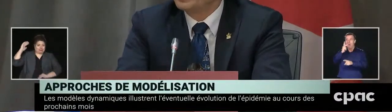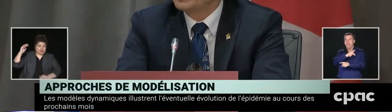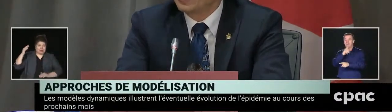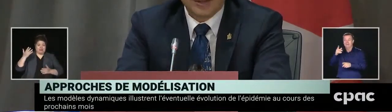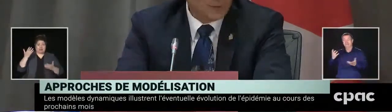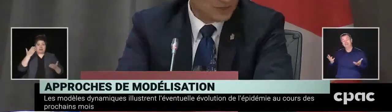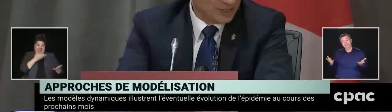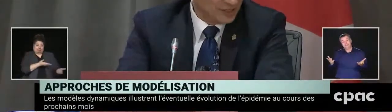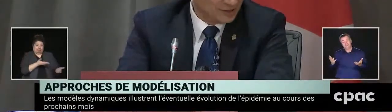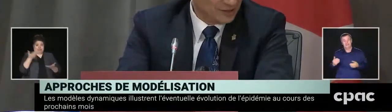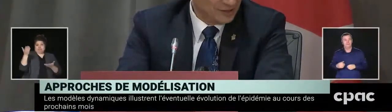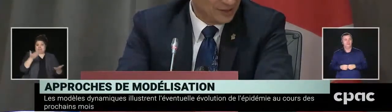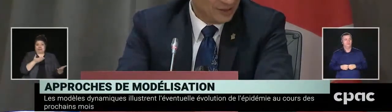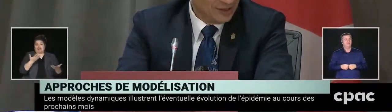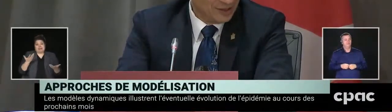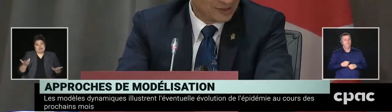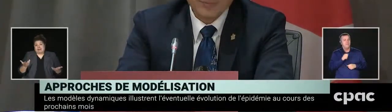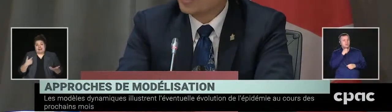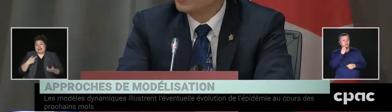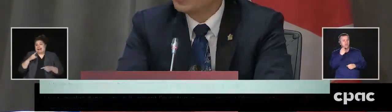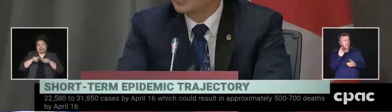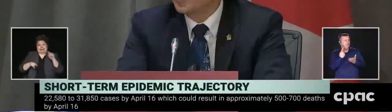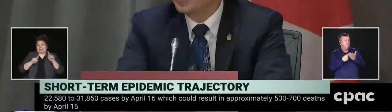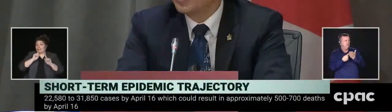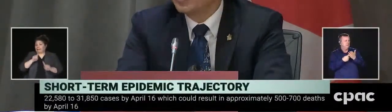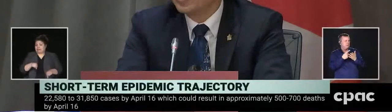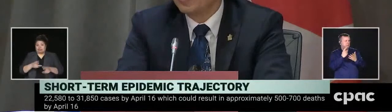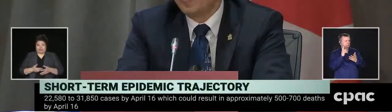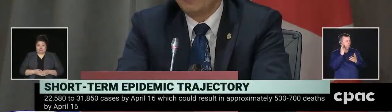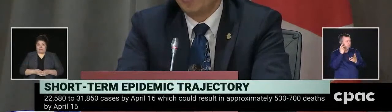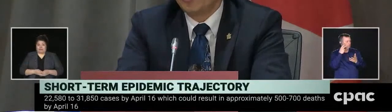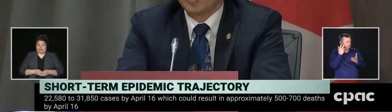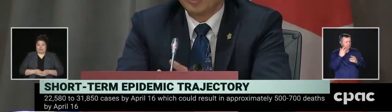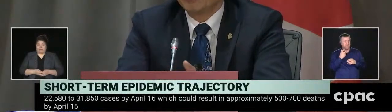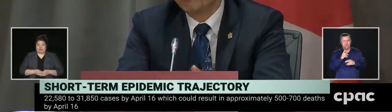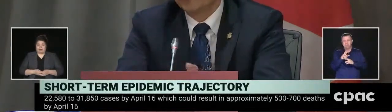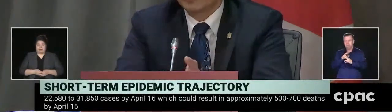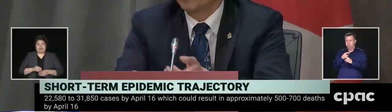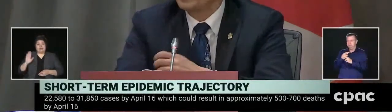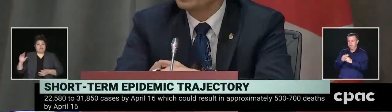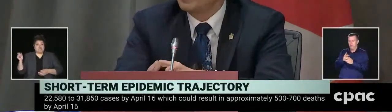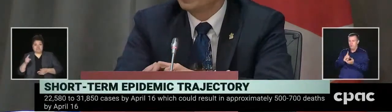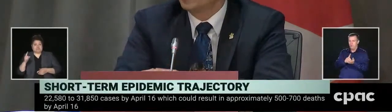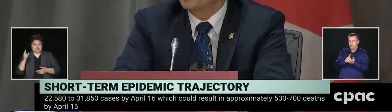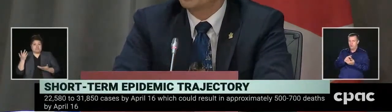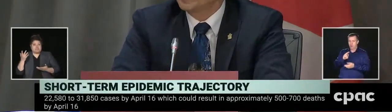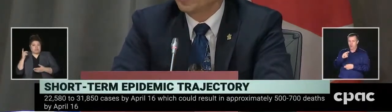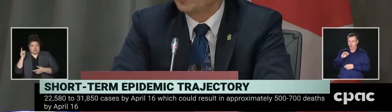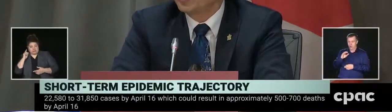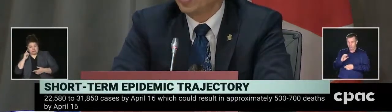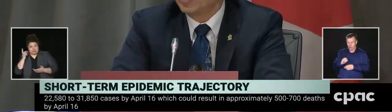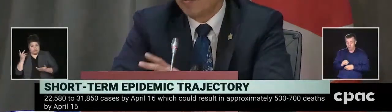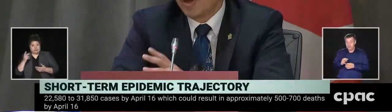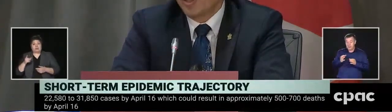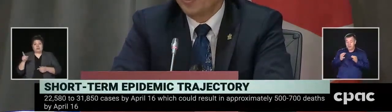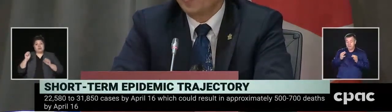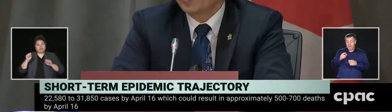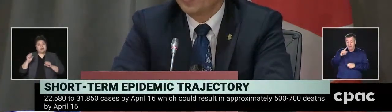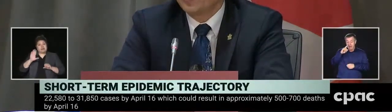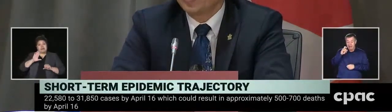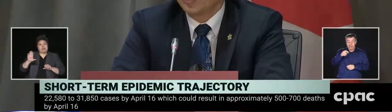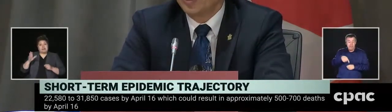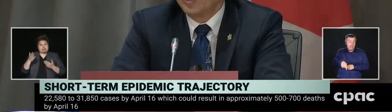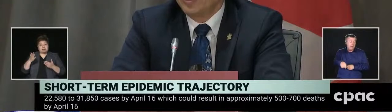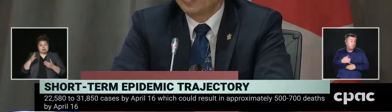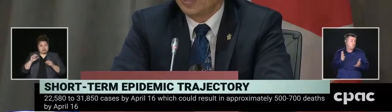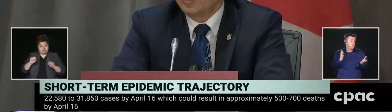It's not for me to say. I would say that sometime in the summer, and that it may vary by several weeks depending on what part of the country. I think